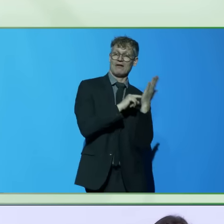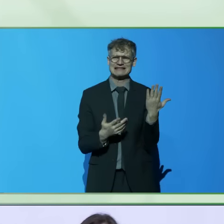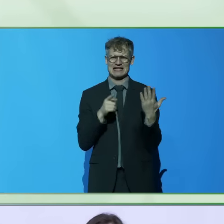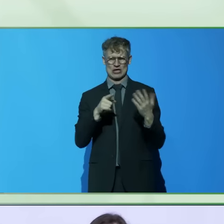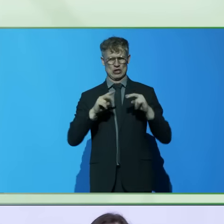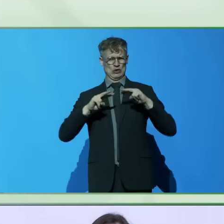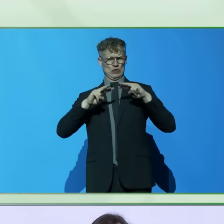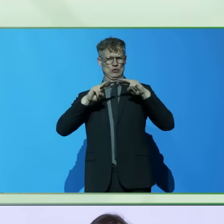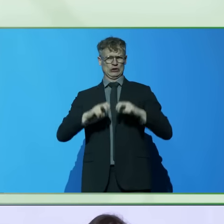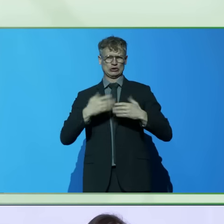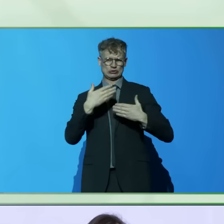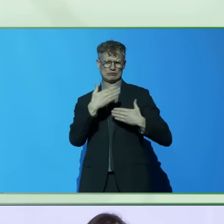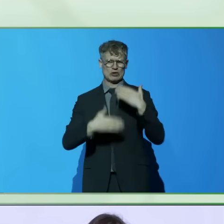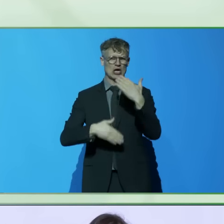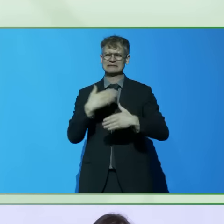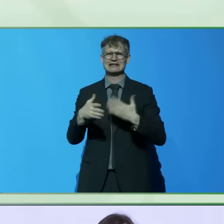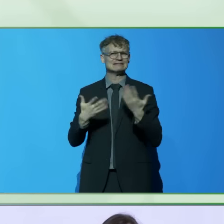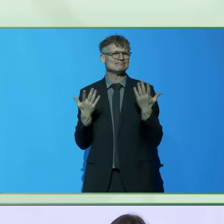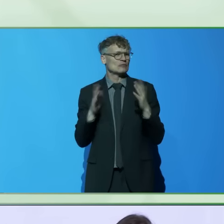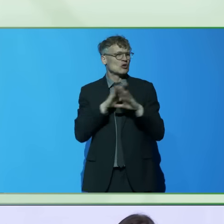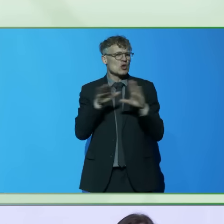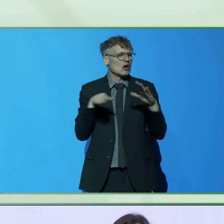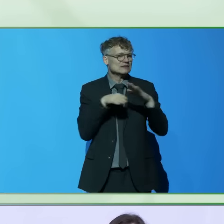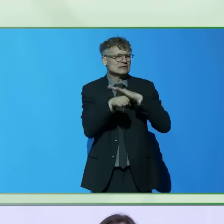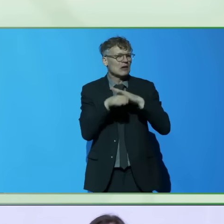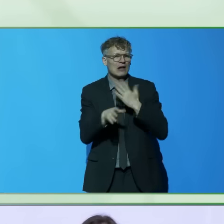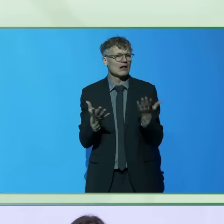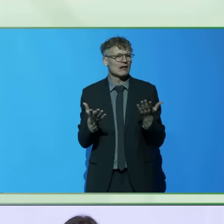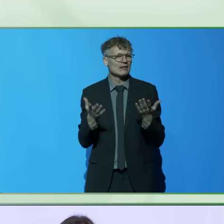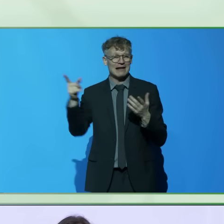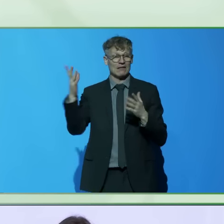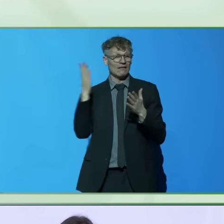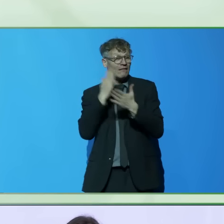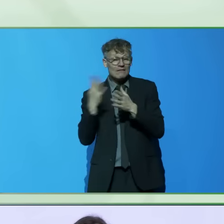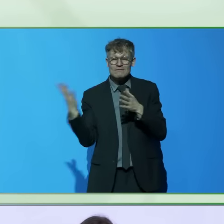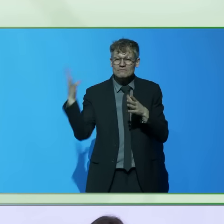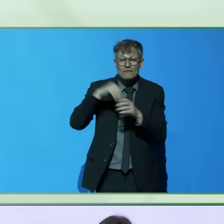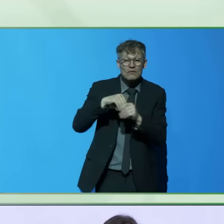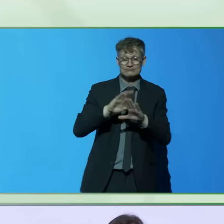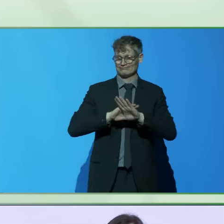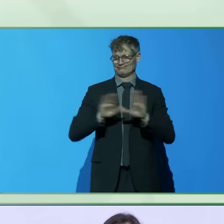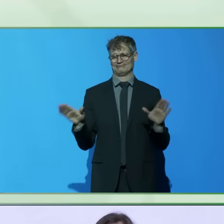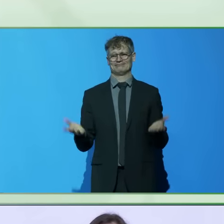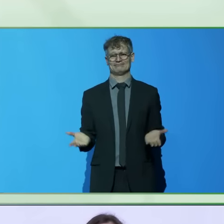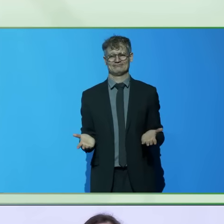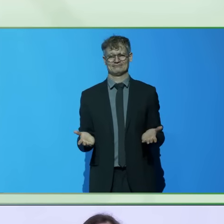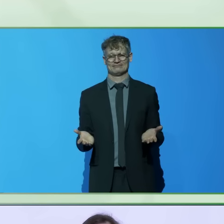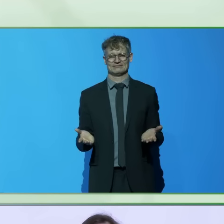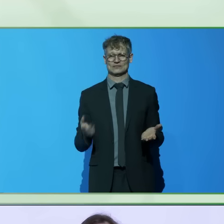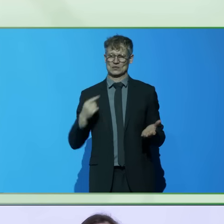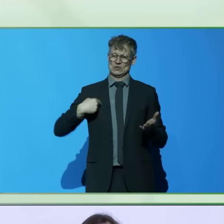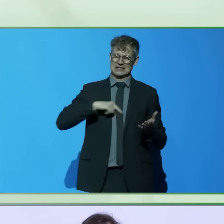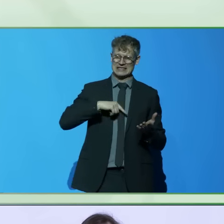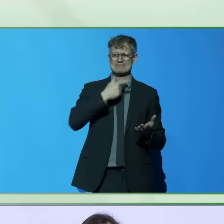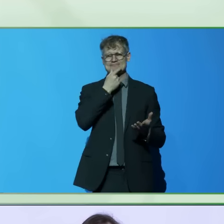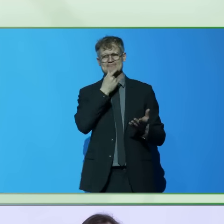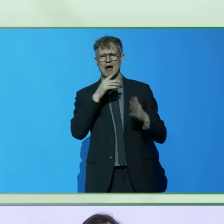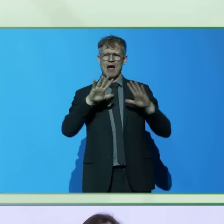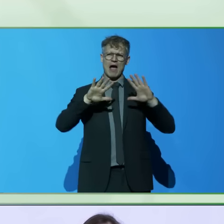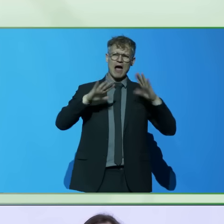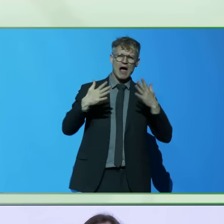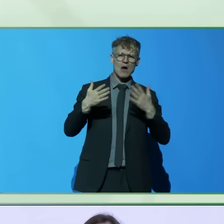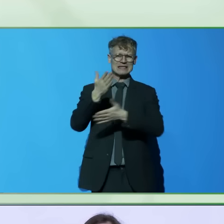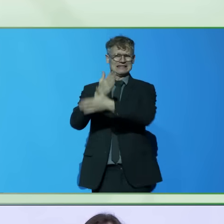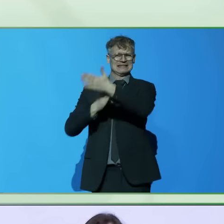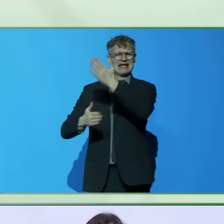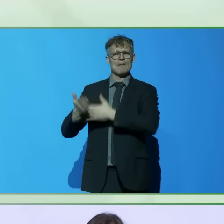But this is physical spaces and transport are deeply inaccessible, and we expect disabled people to do the emotional labor and the physical labor that is required